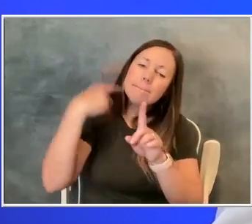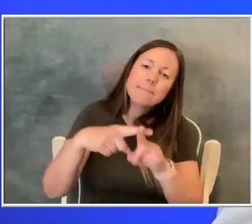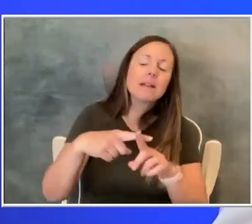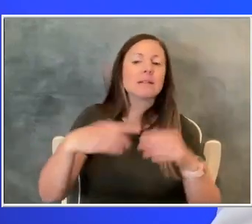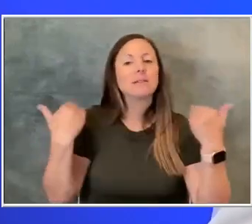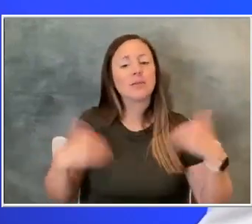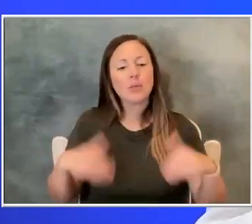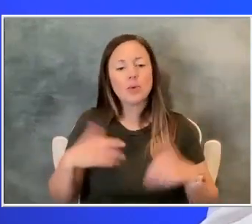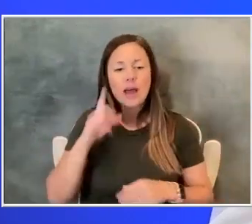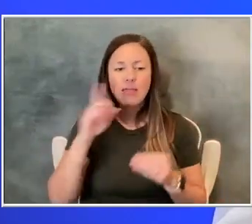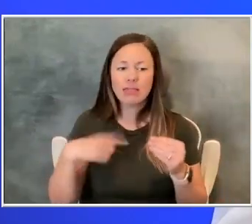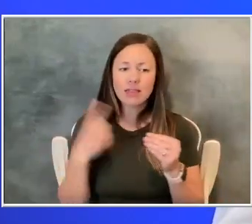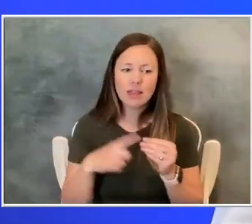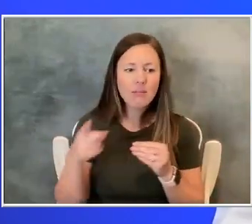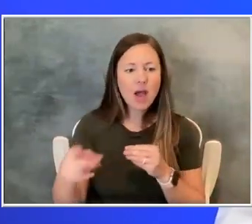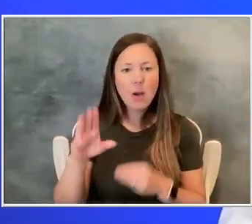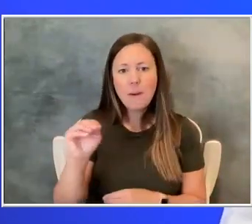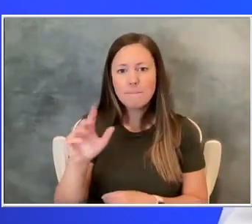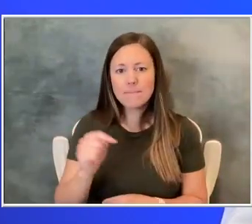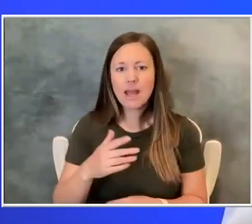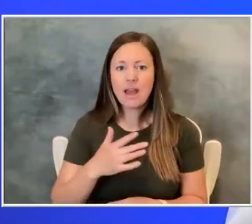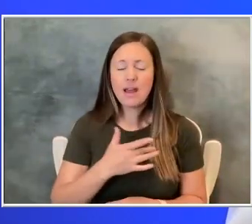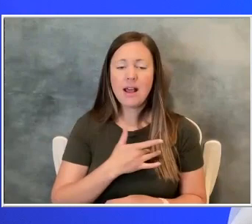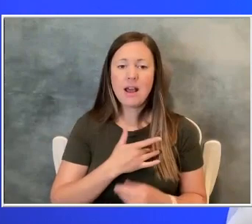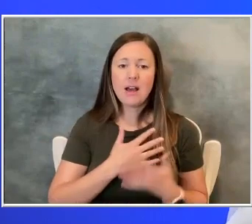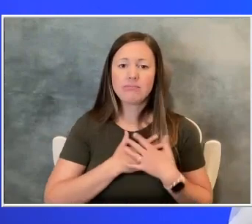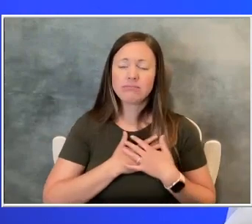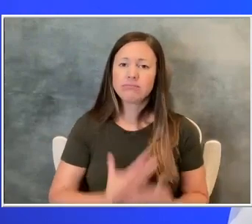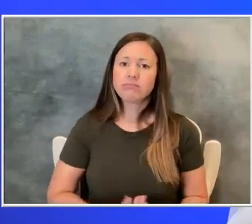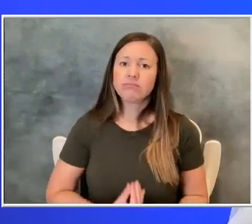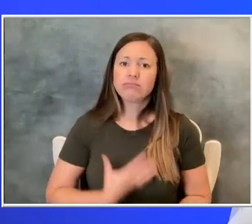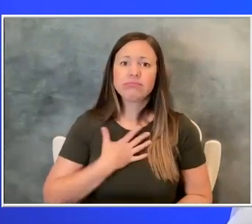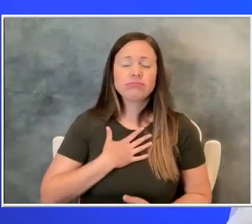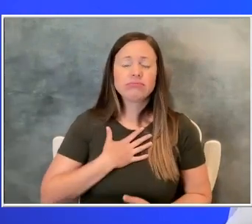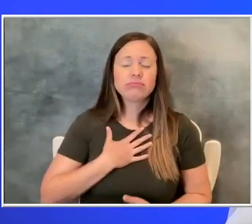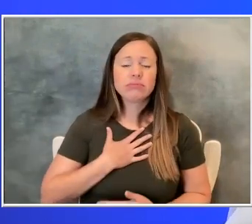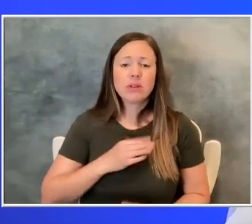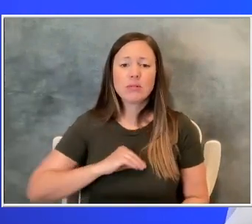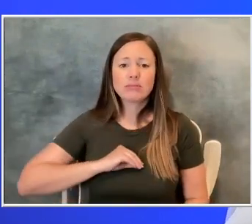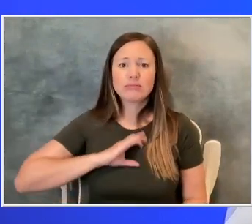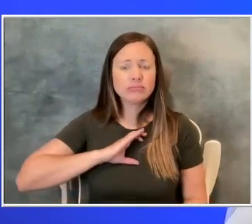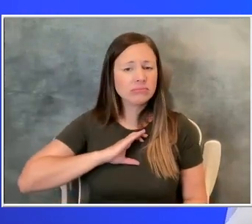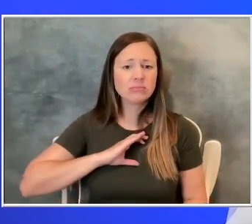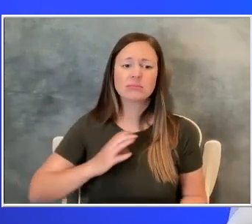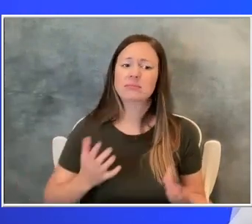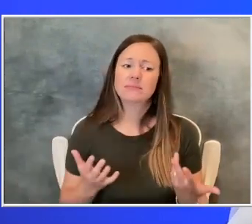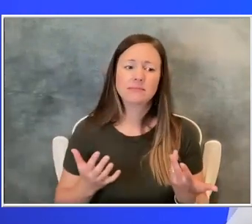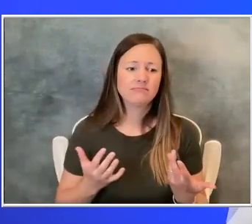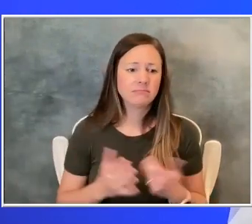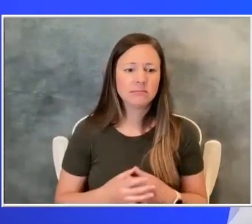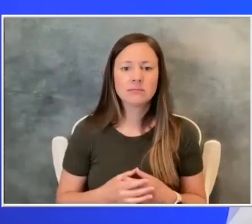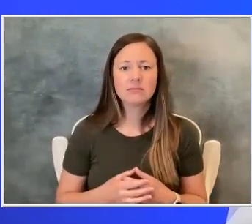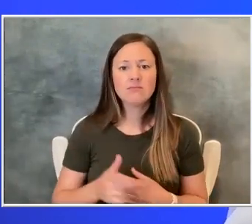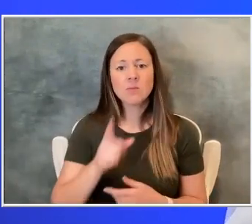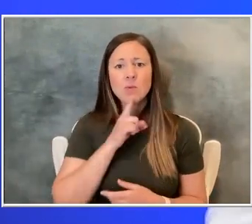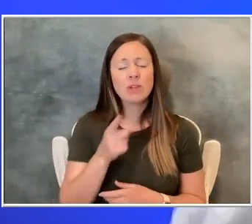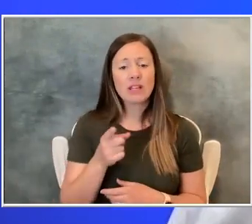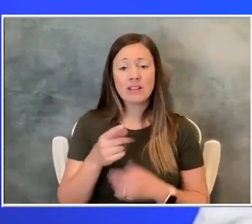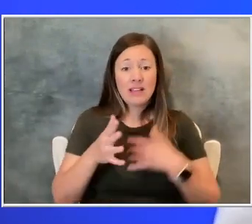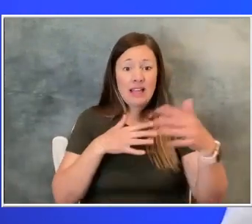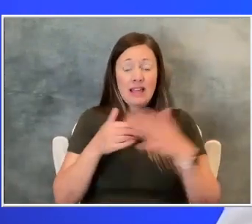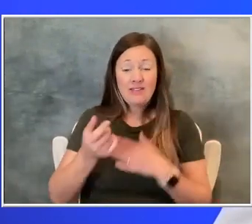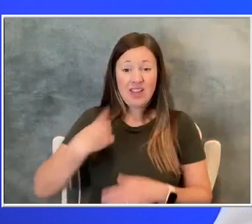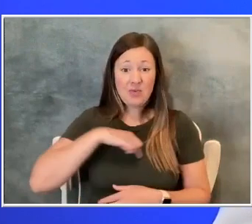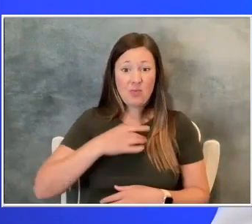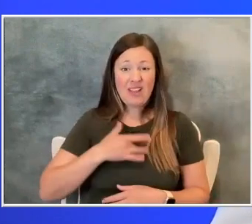Matt, my heart gets full of love and just inspiration that even when we think we are down,